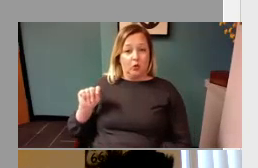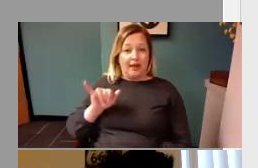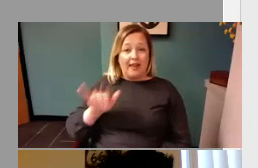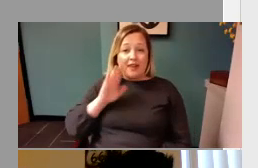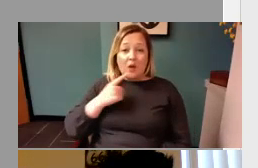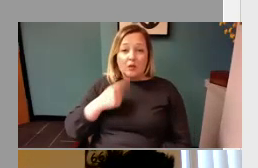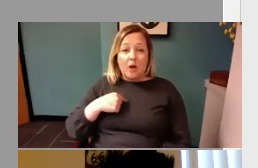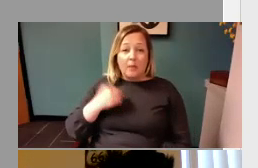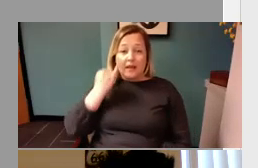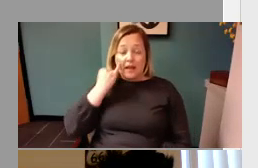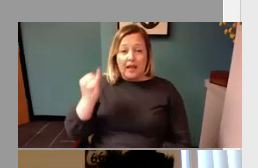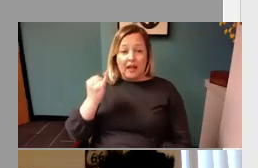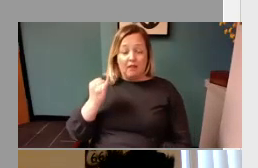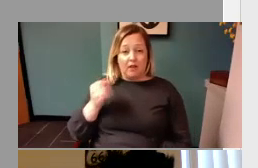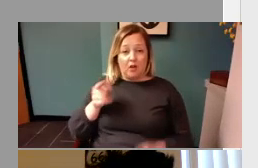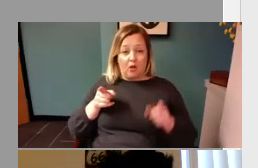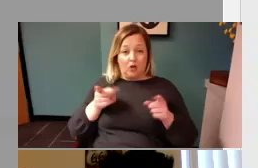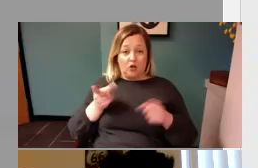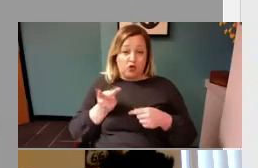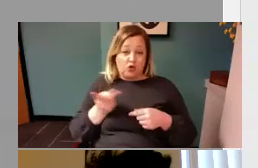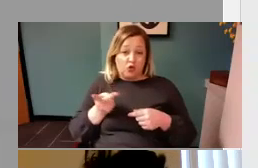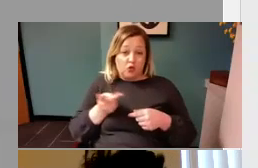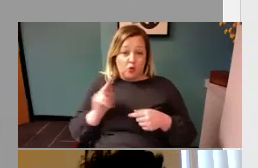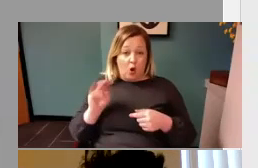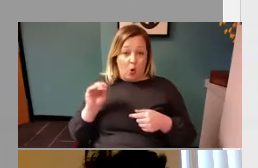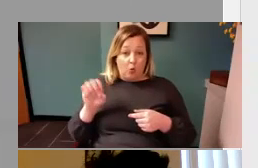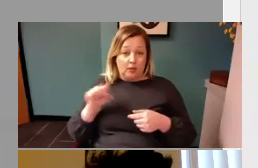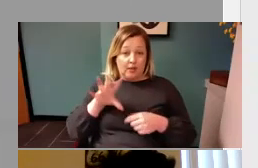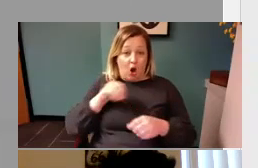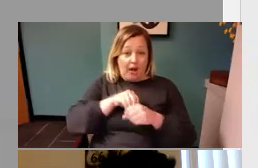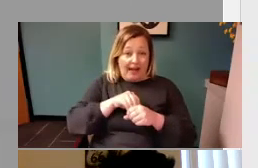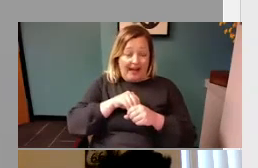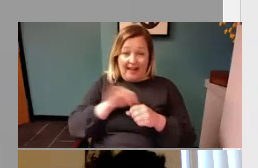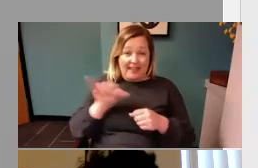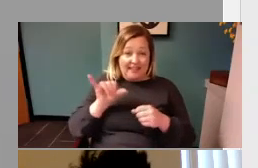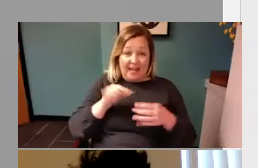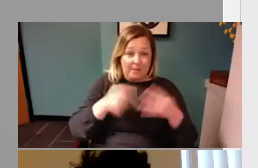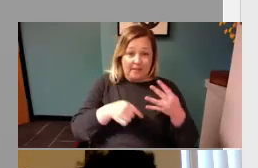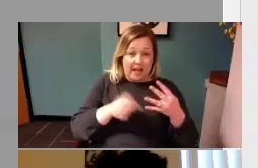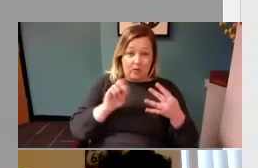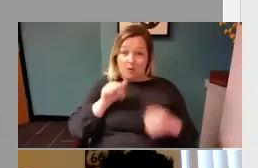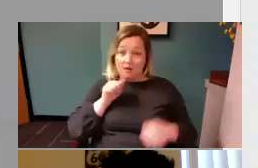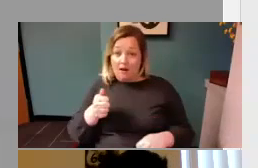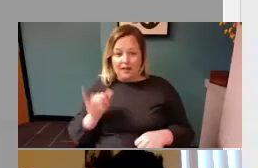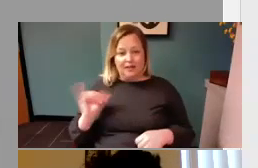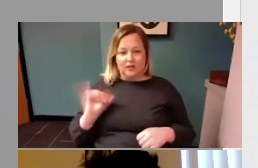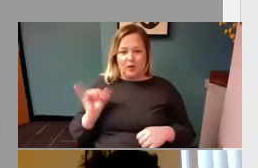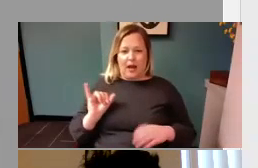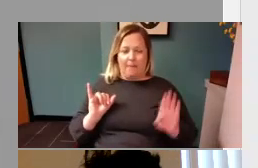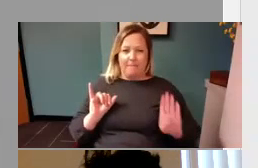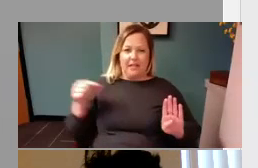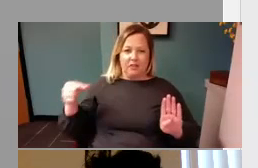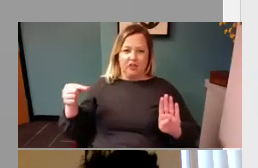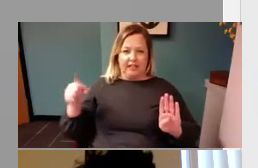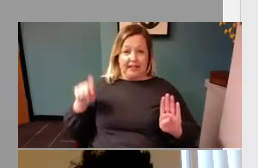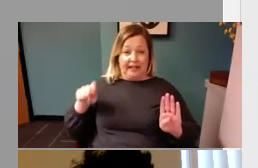trying to combine B and G. We then would need to figure out if B and G were in the same set or not. If B and G